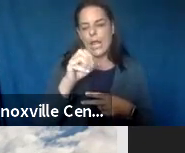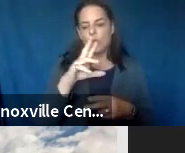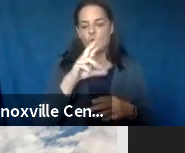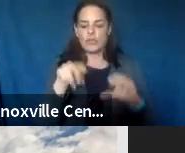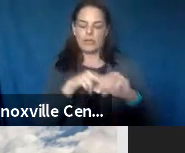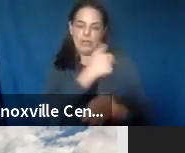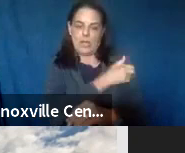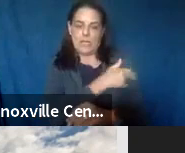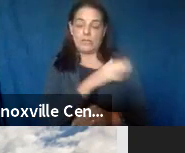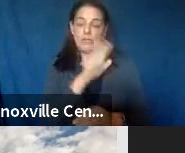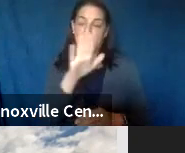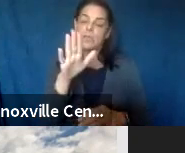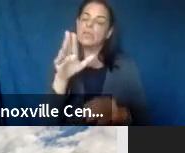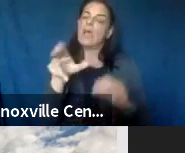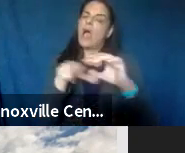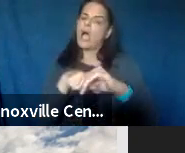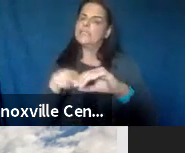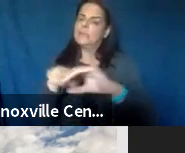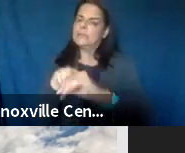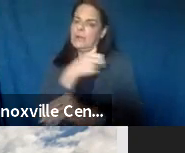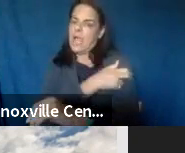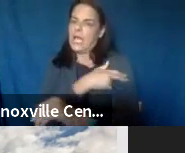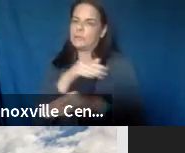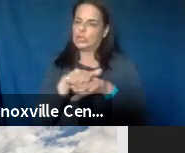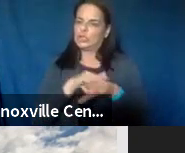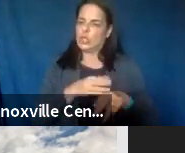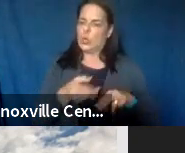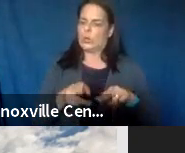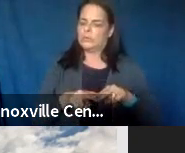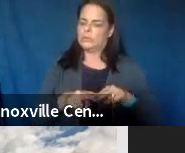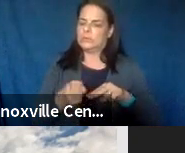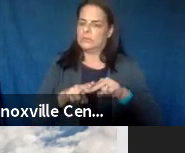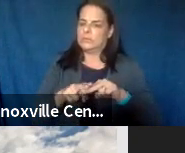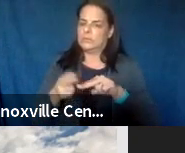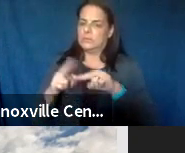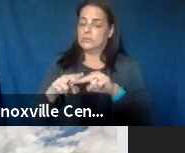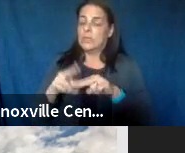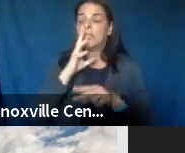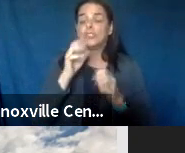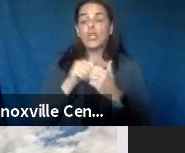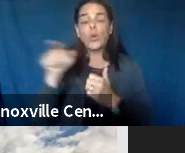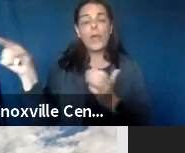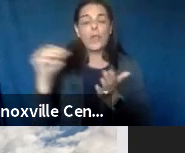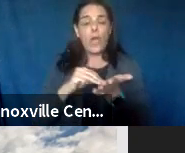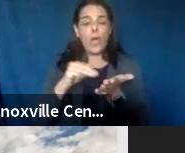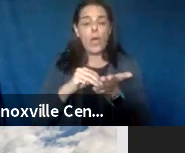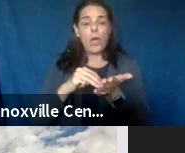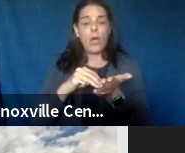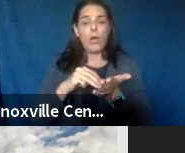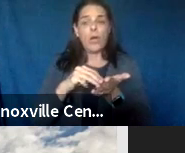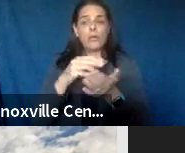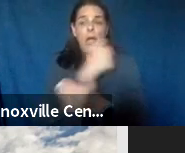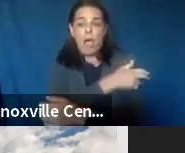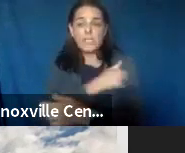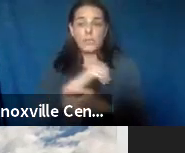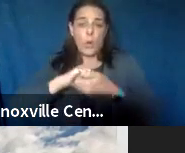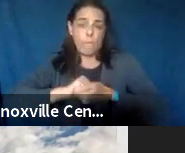are slowly trending up. After speaking with our hospital partners, they stated this benchmark should be represented as